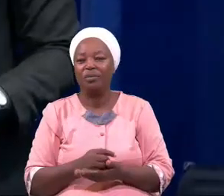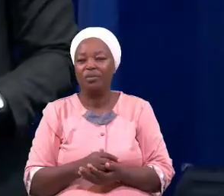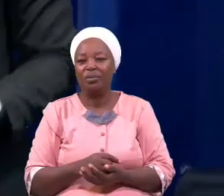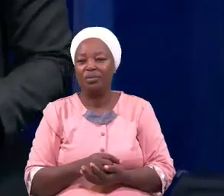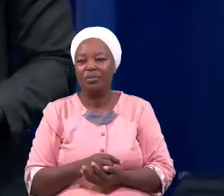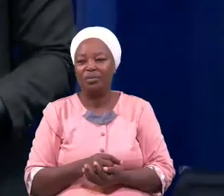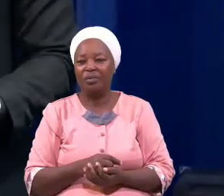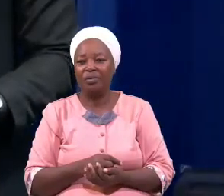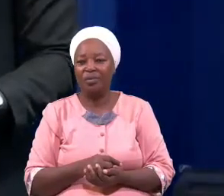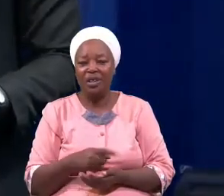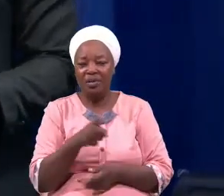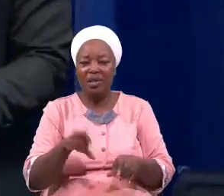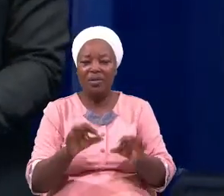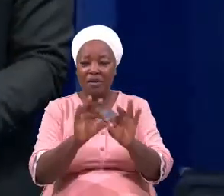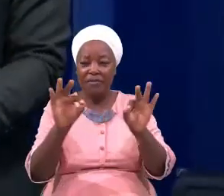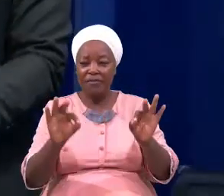They give you a form.